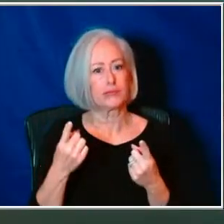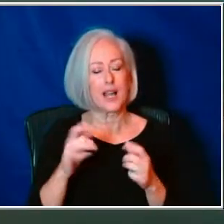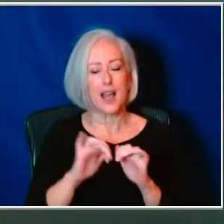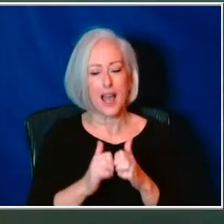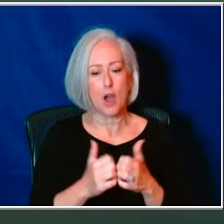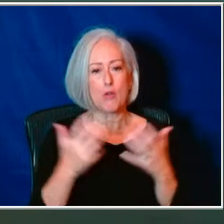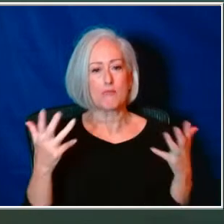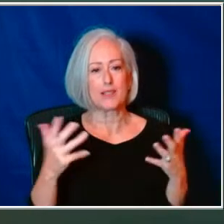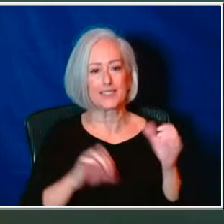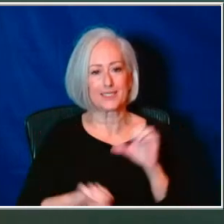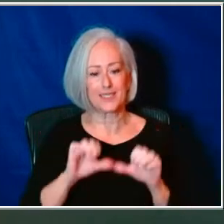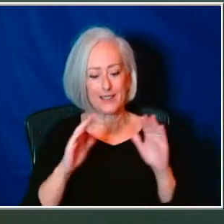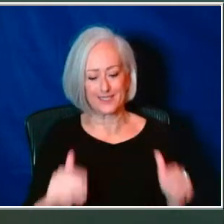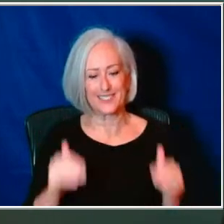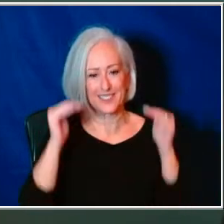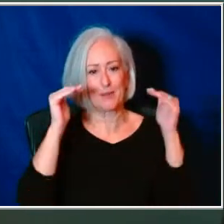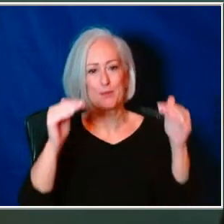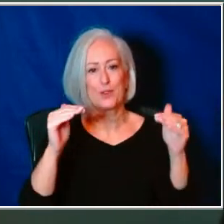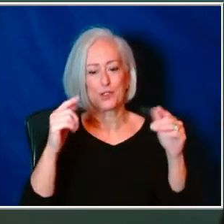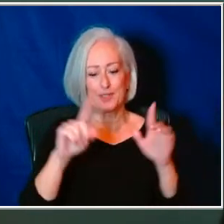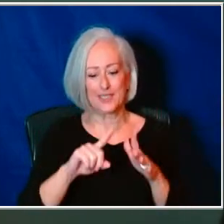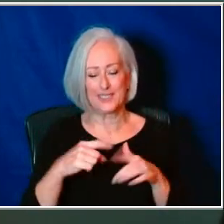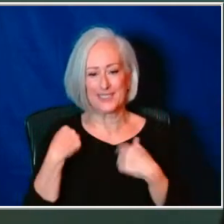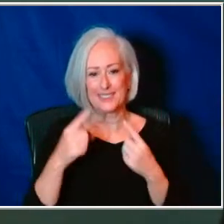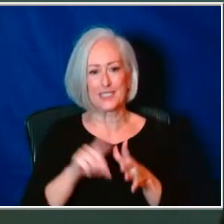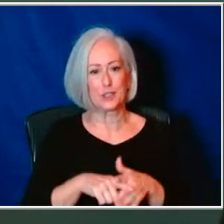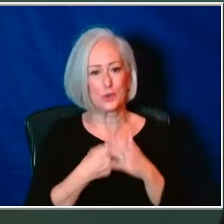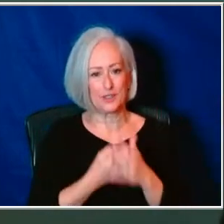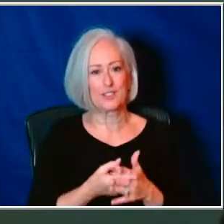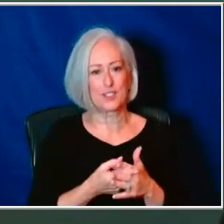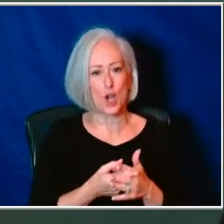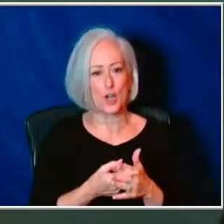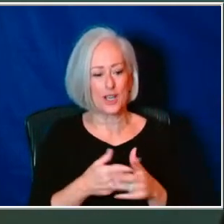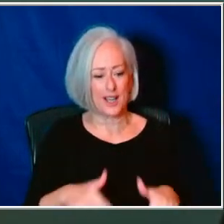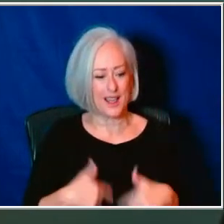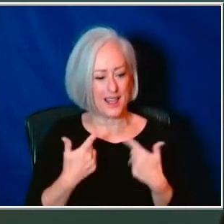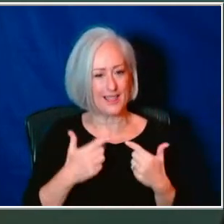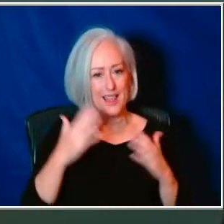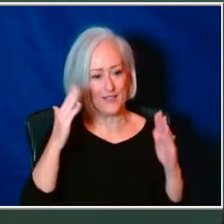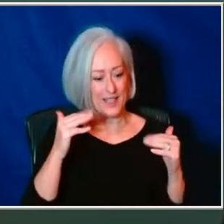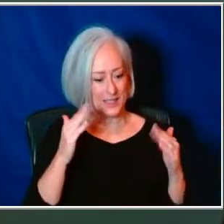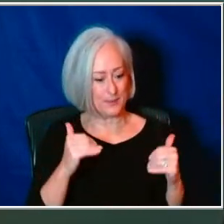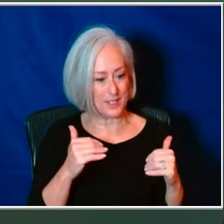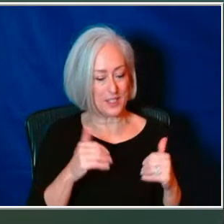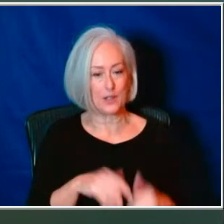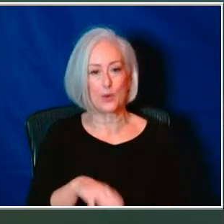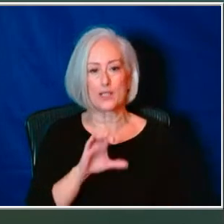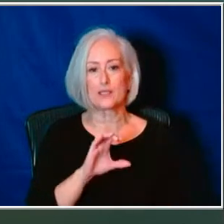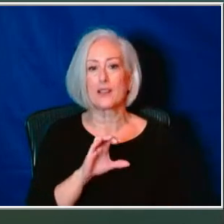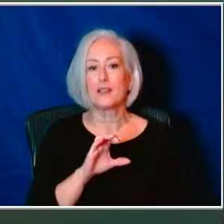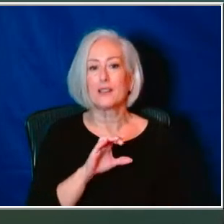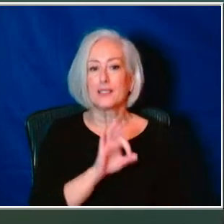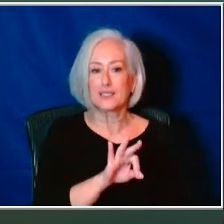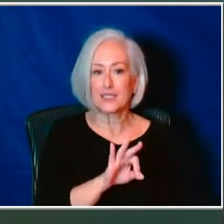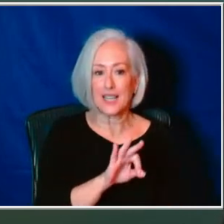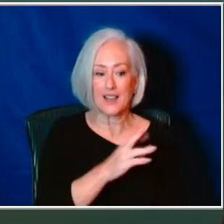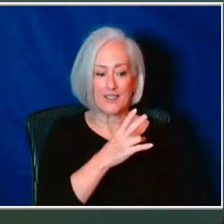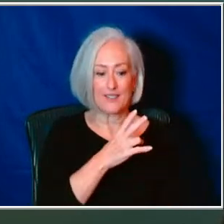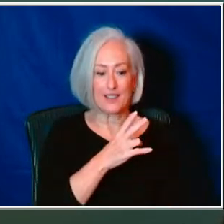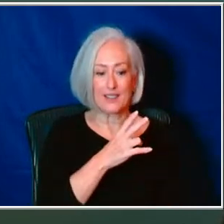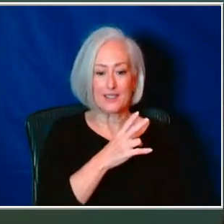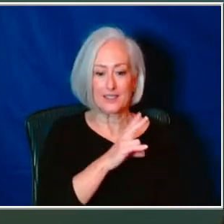with CF, and when we first started it, and life expectancy was 16 or 17 years, and now it's 53 years and climbing because of new therapies.